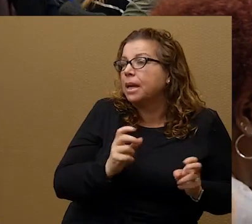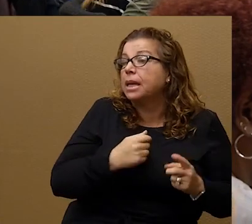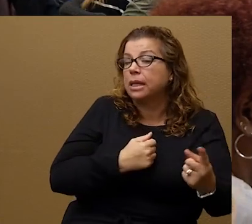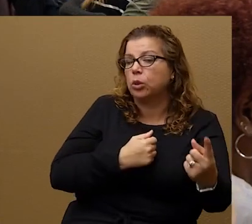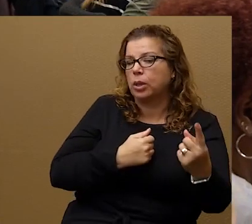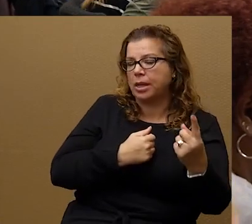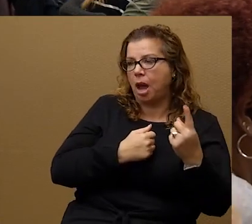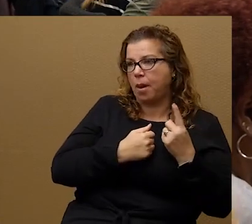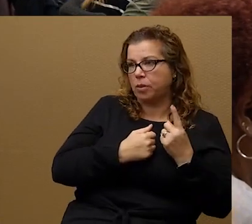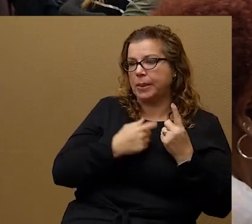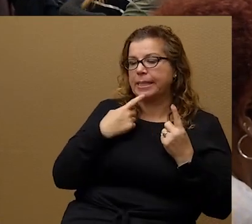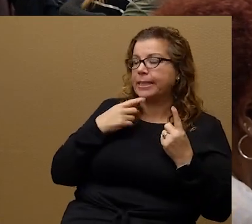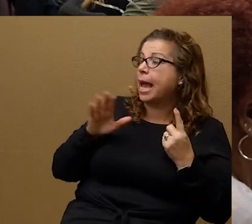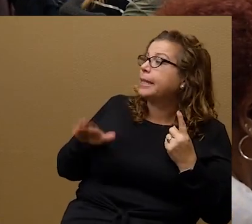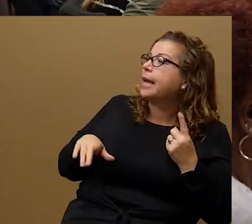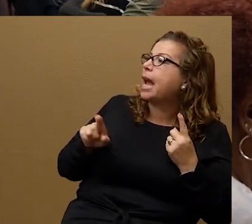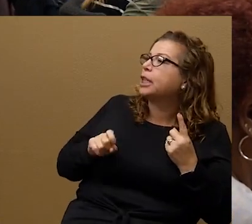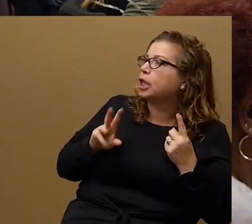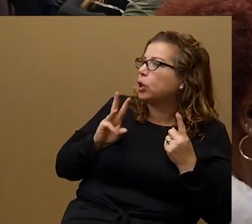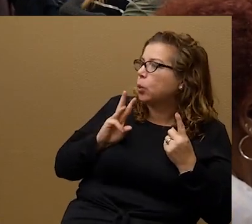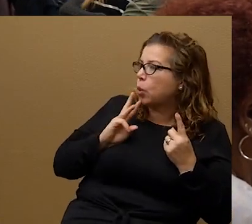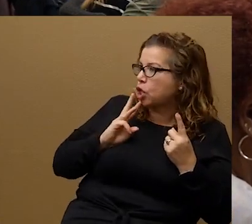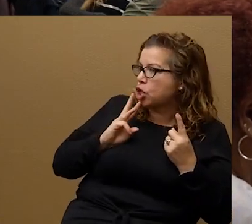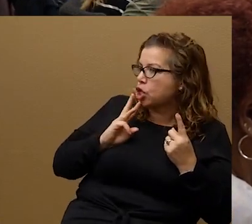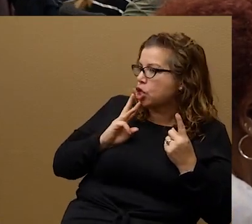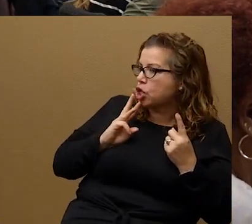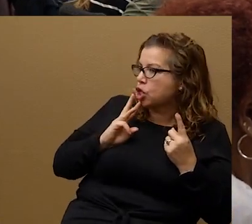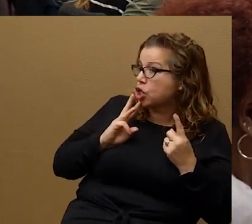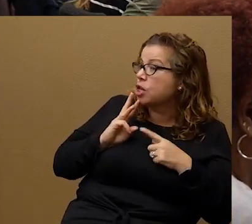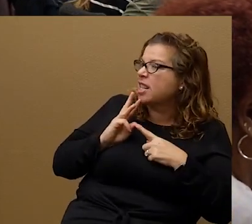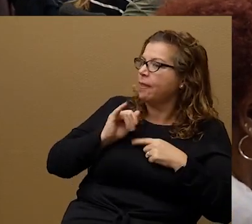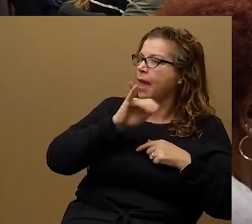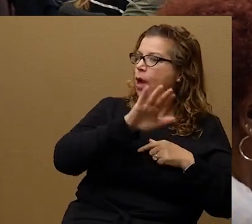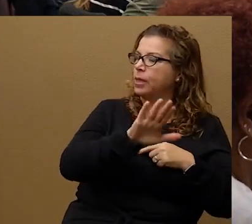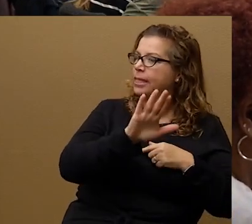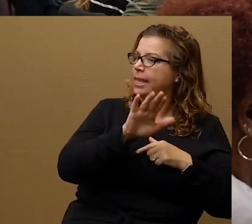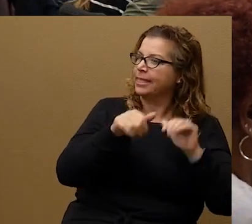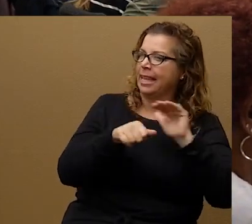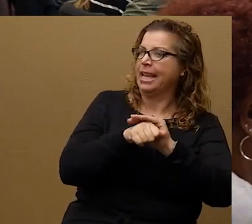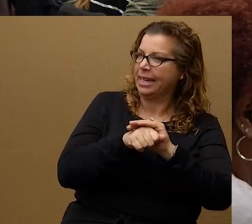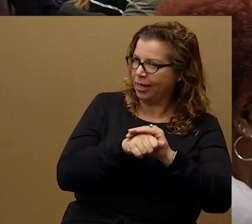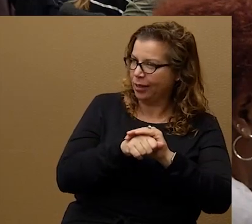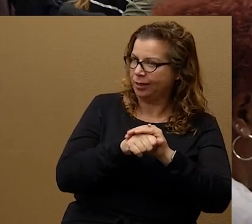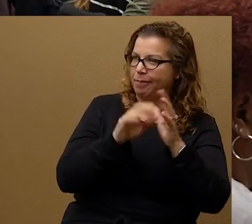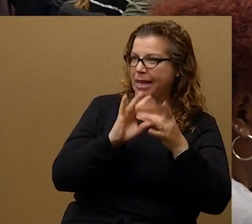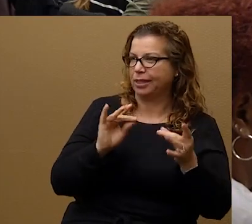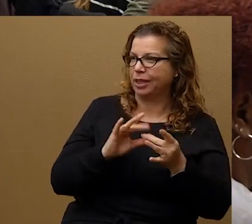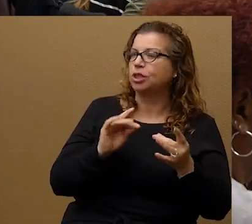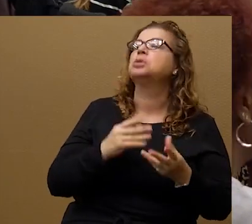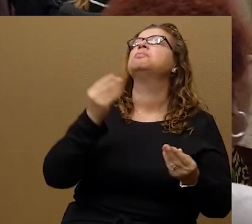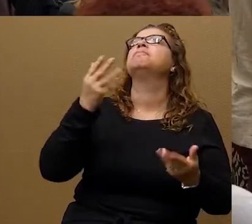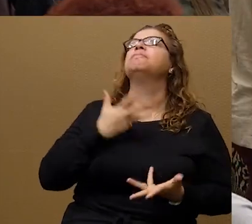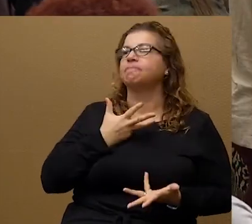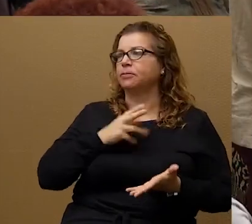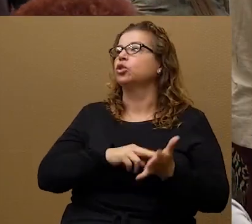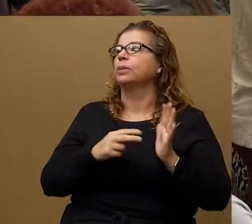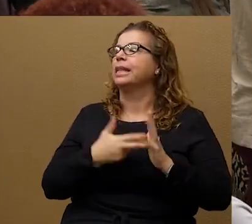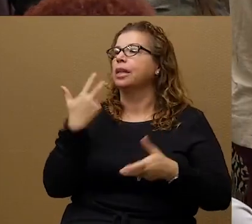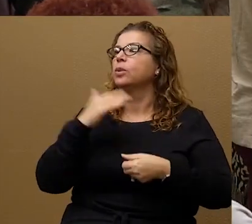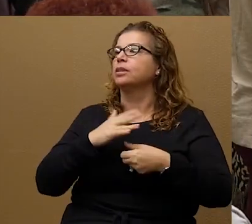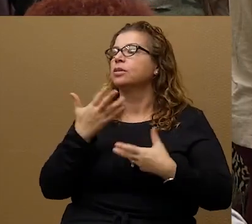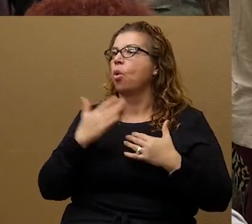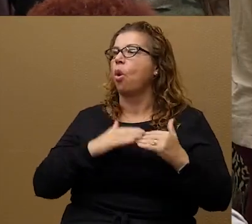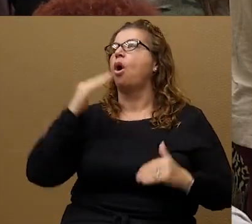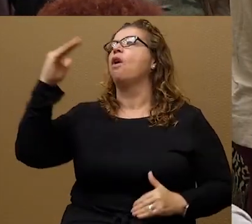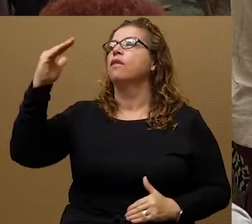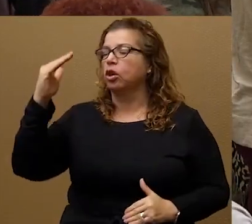Miss M, I need water. Perfect. So when he would go for water, I